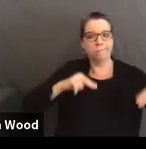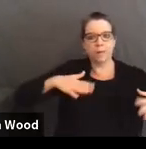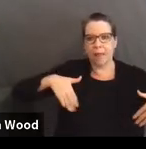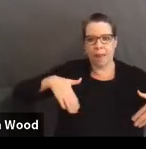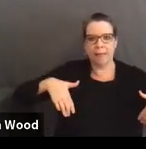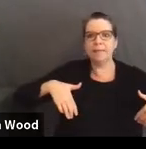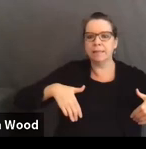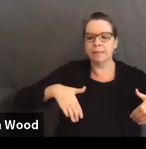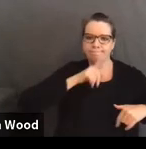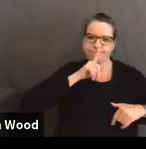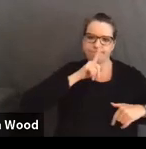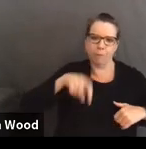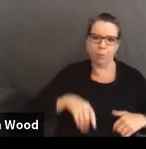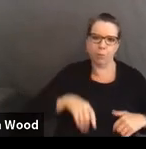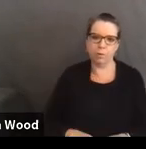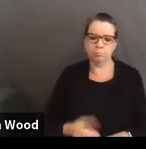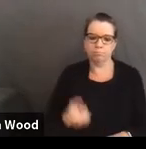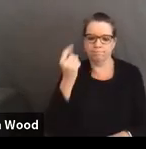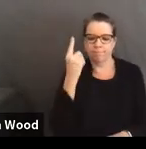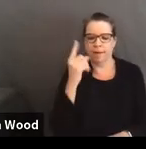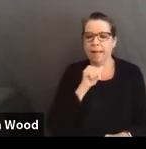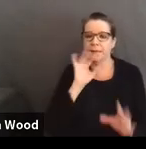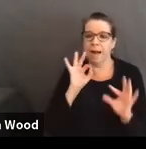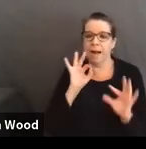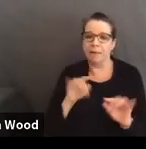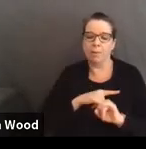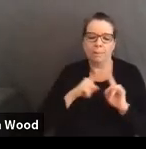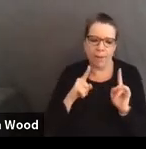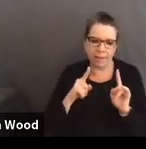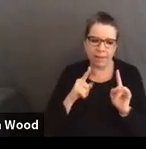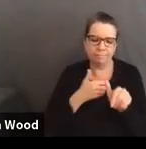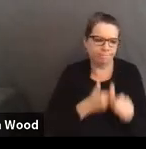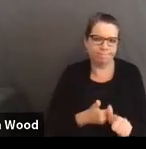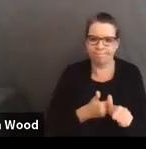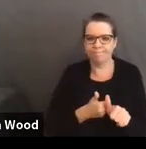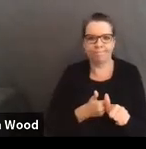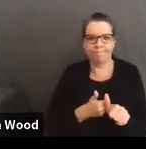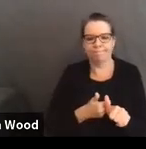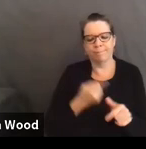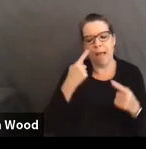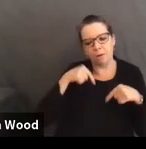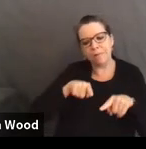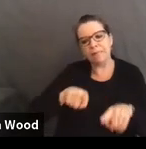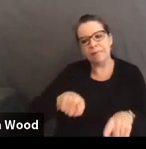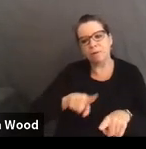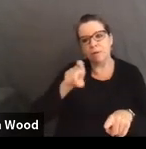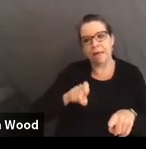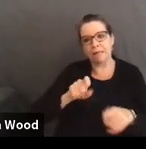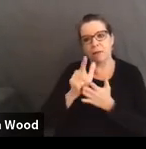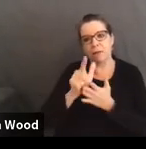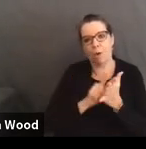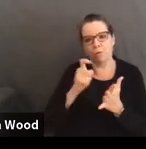So again, understand that that's not ideal, but in line with state procurement laws that we need to follow.